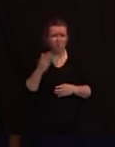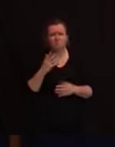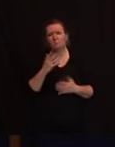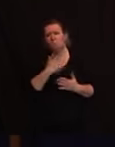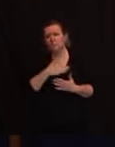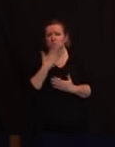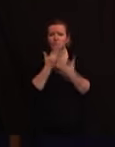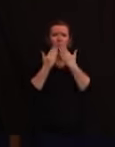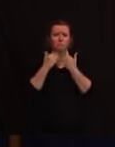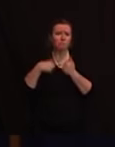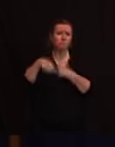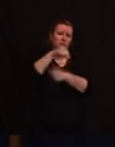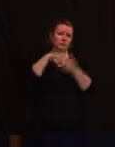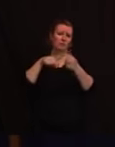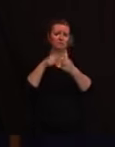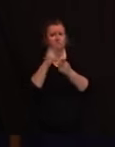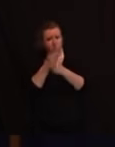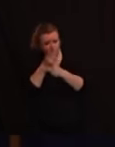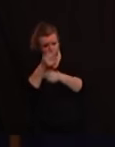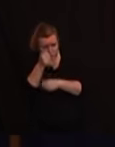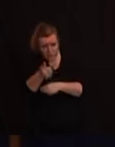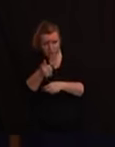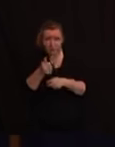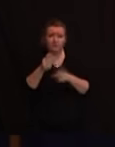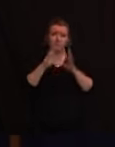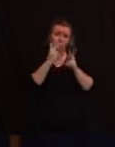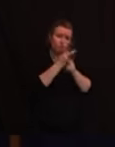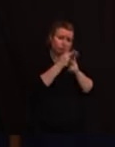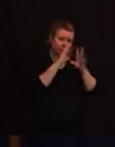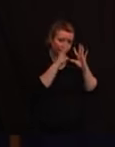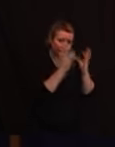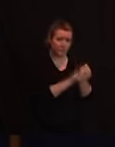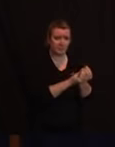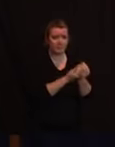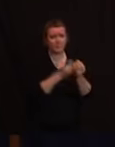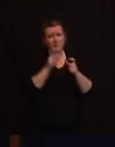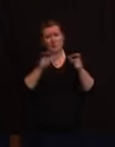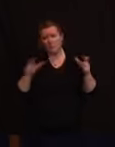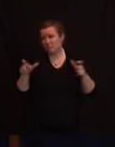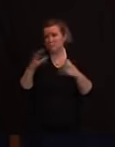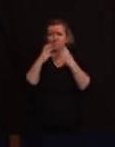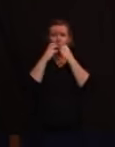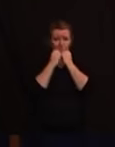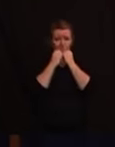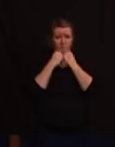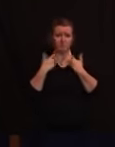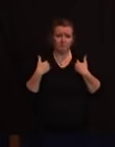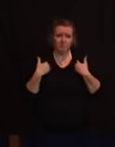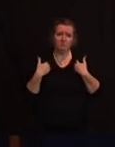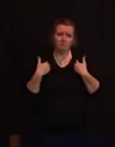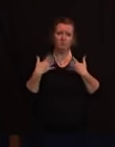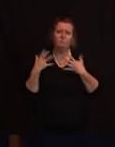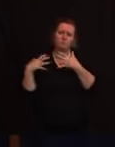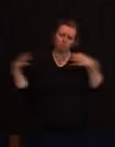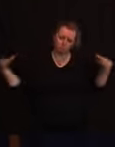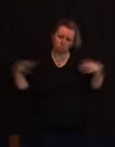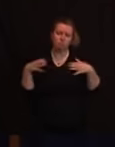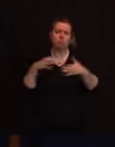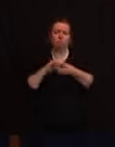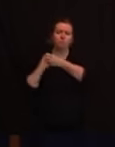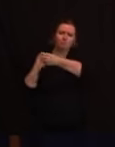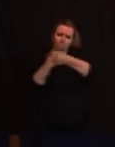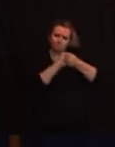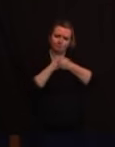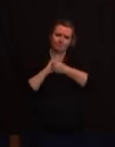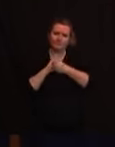to take care of yourselves and your loved ones. We are all in this together, and we must take steps to protect